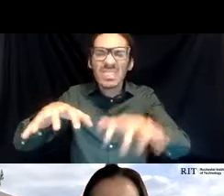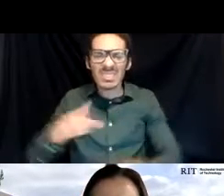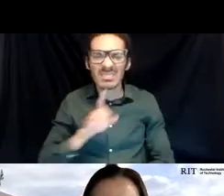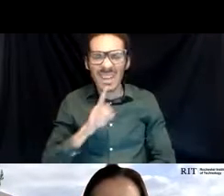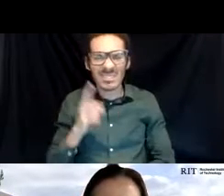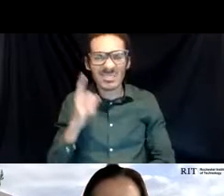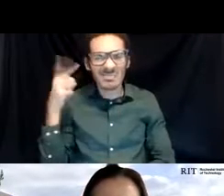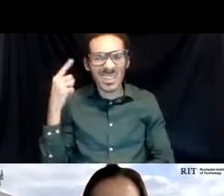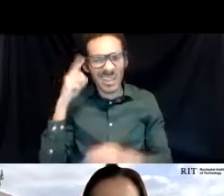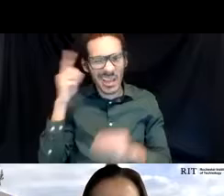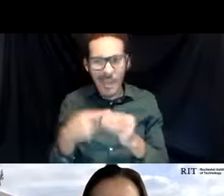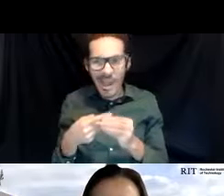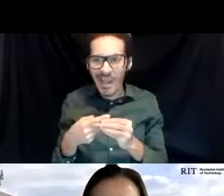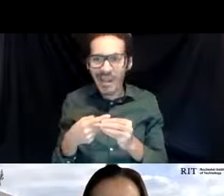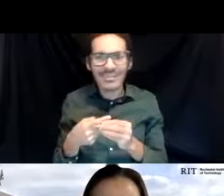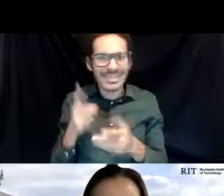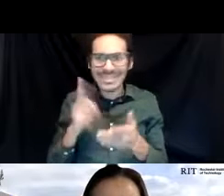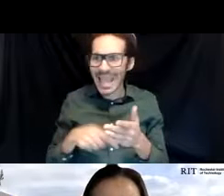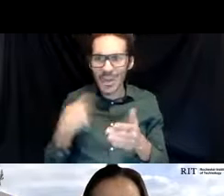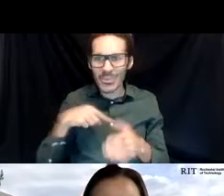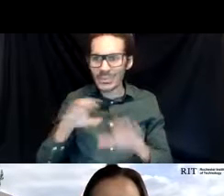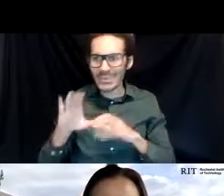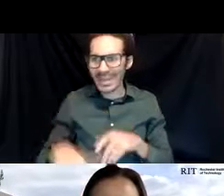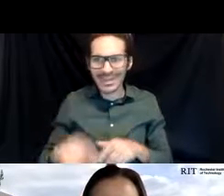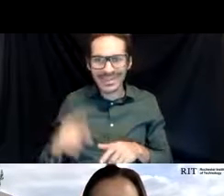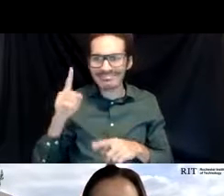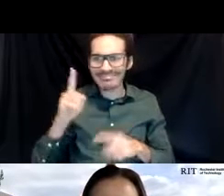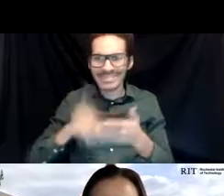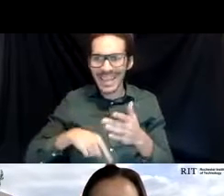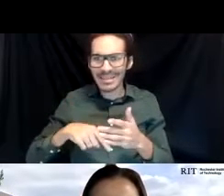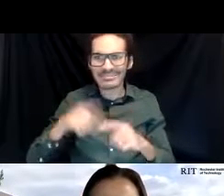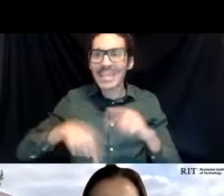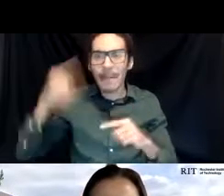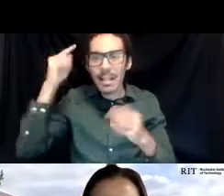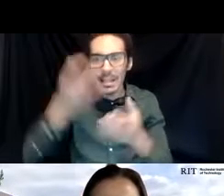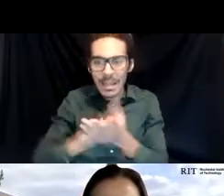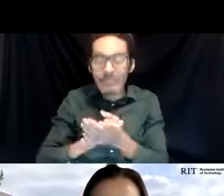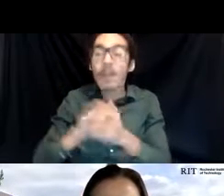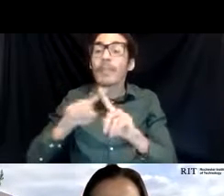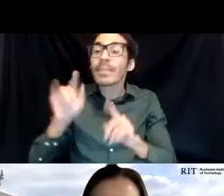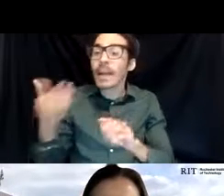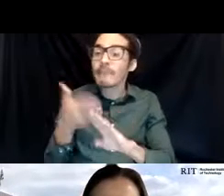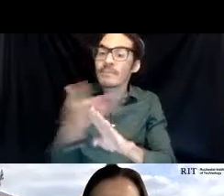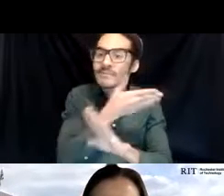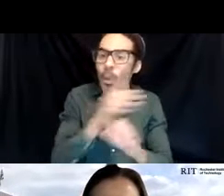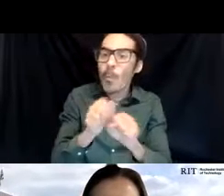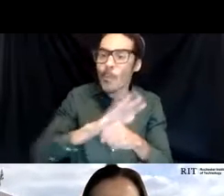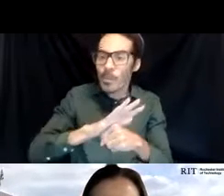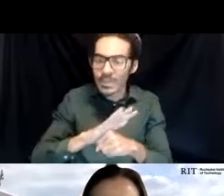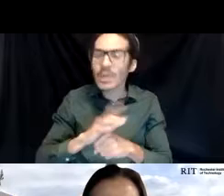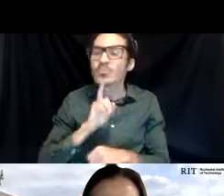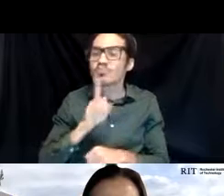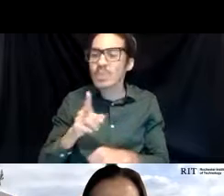even think. I can't believe we did that. But that was before. So it's really kind of